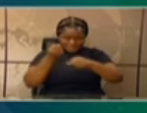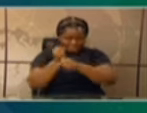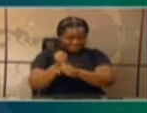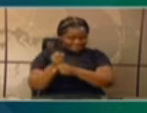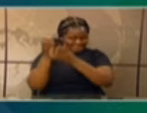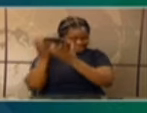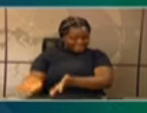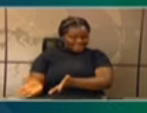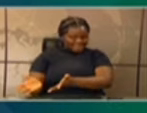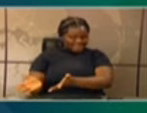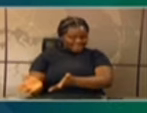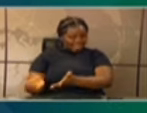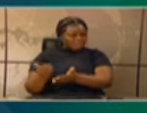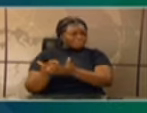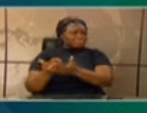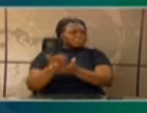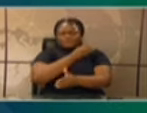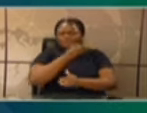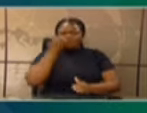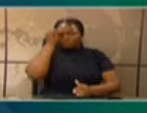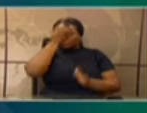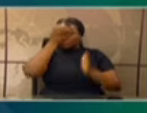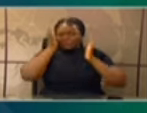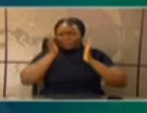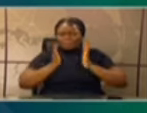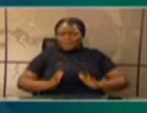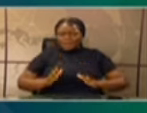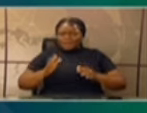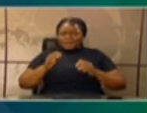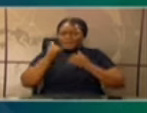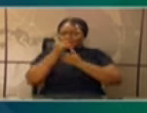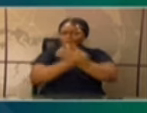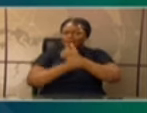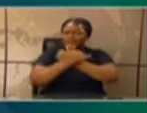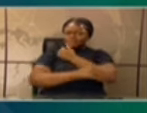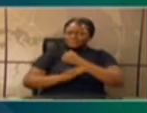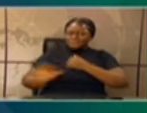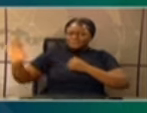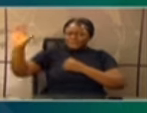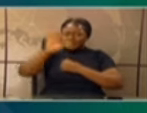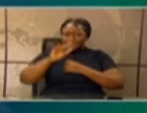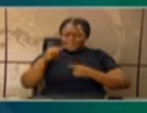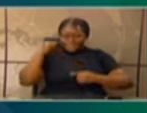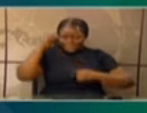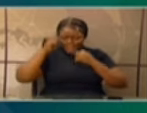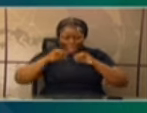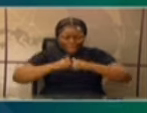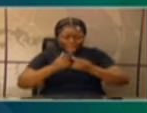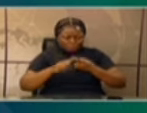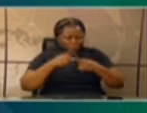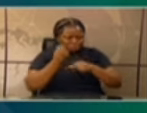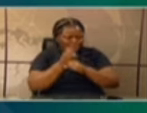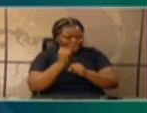Before other European countries thought of motorway, Ghana had one.